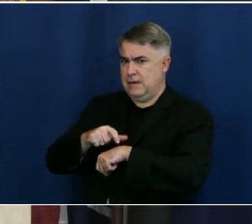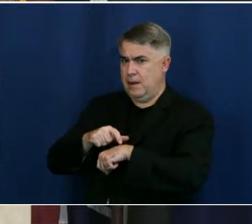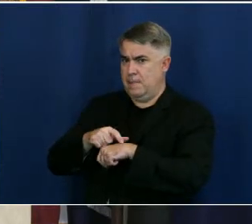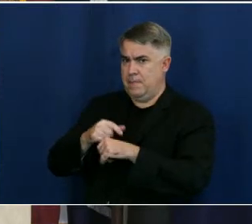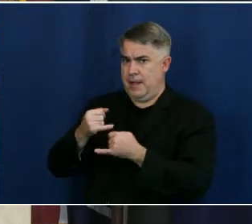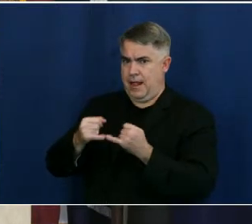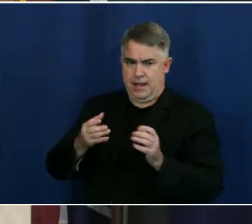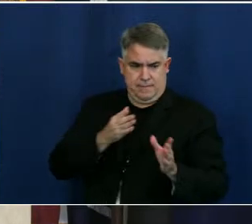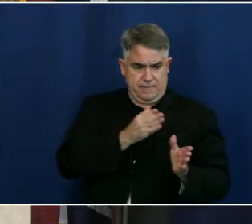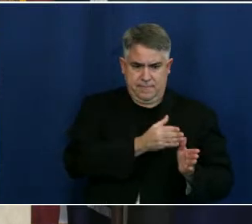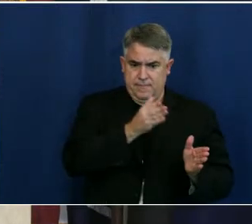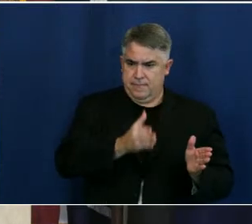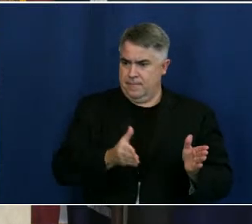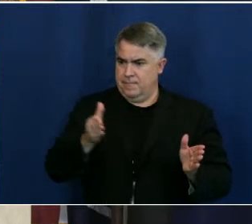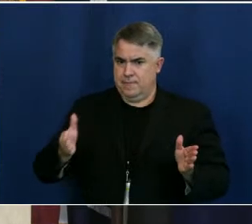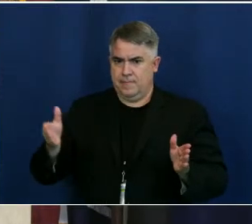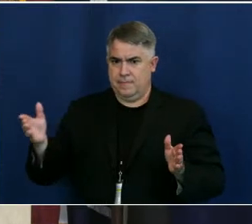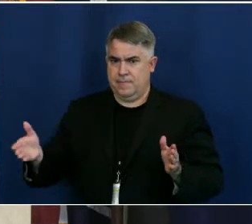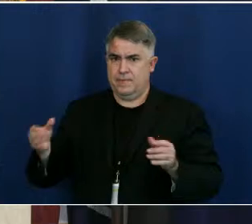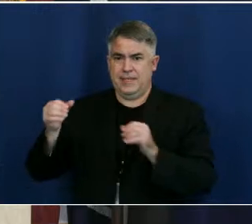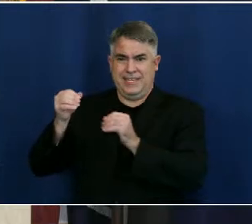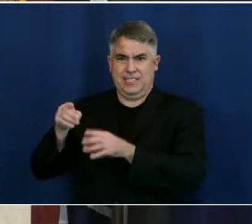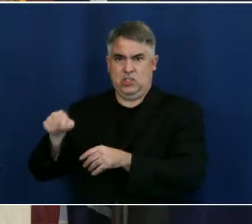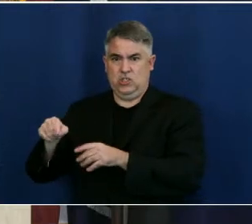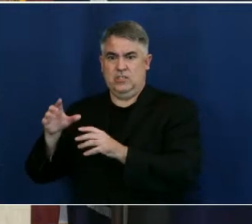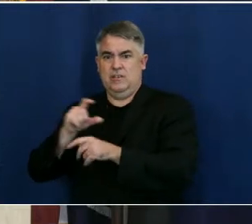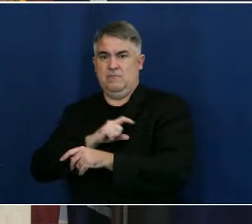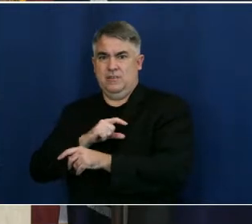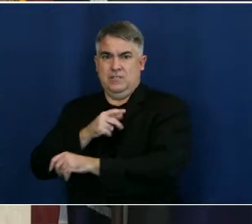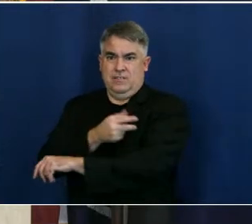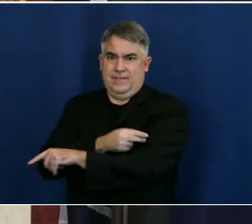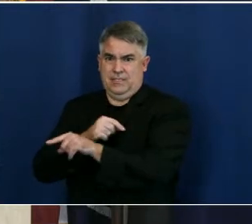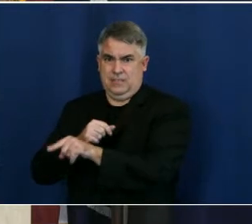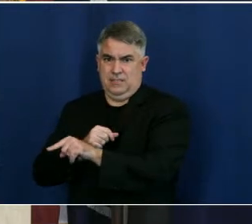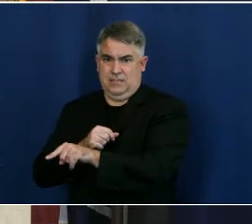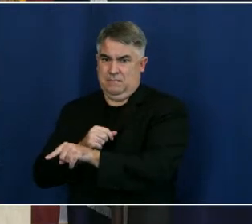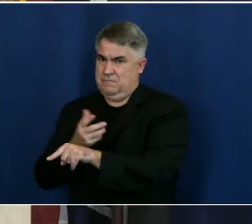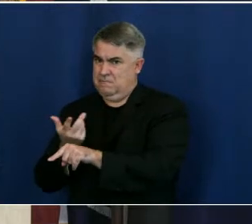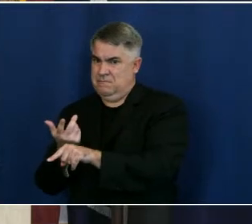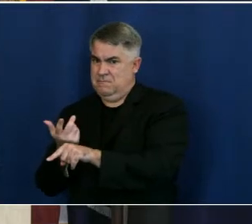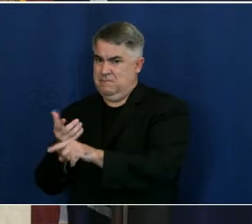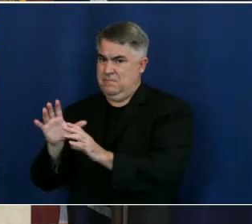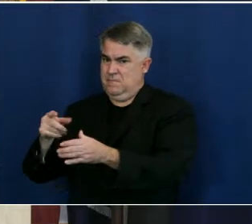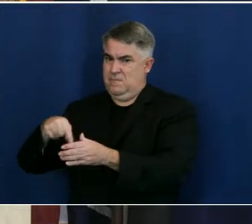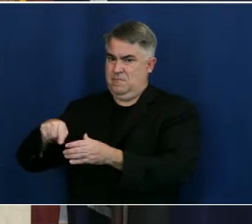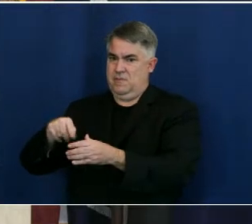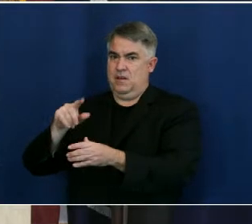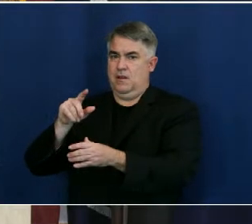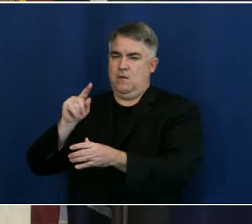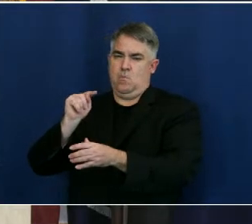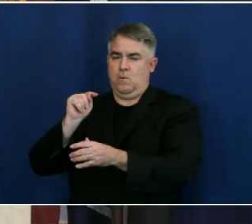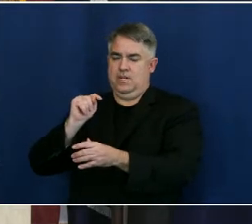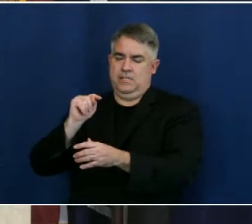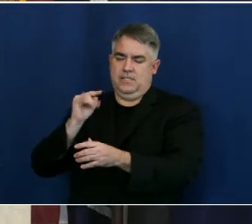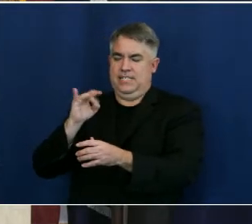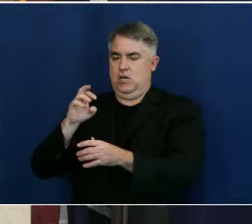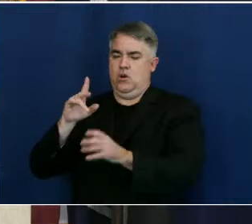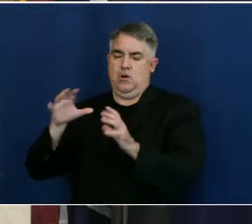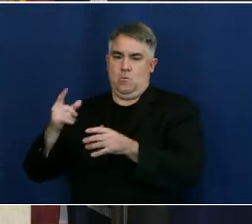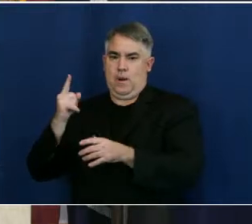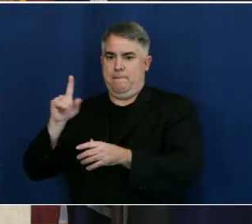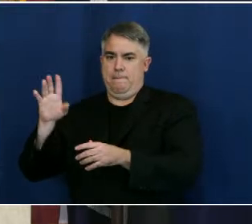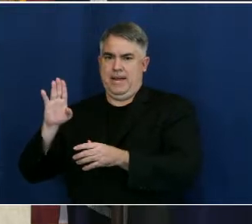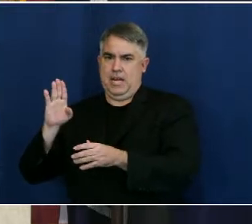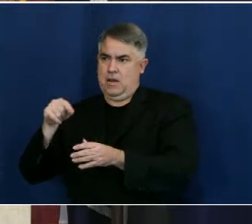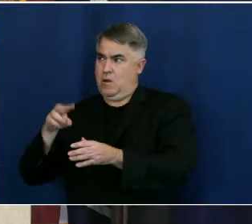when teachers, law enforcement, the Tier 1B group will in fact be up next. No